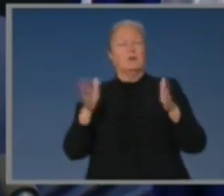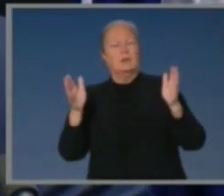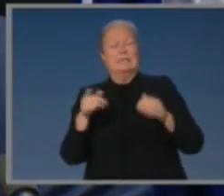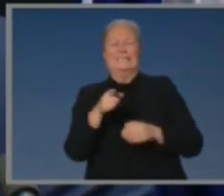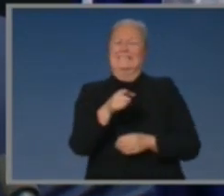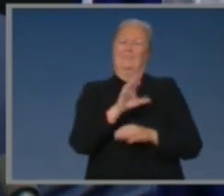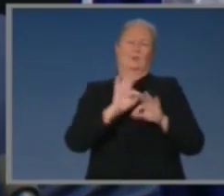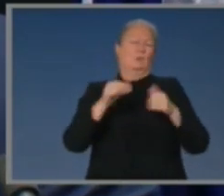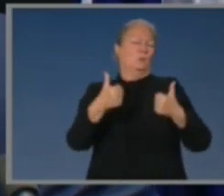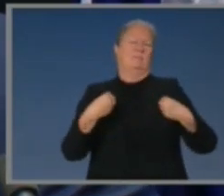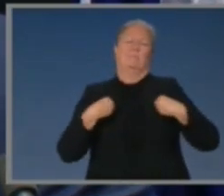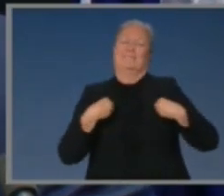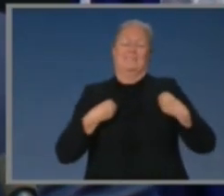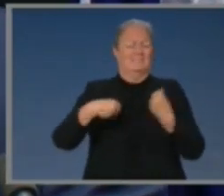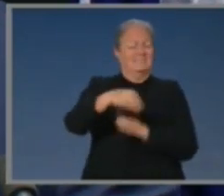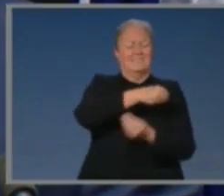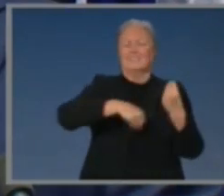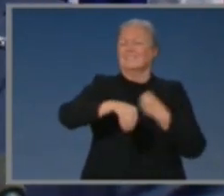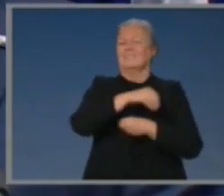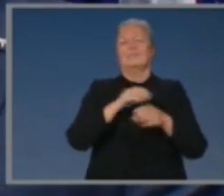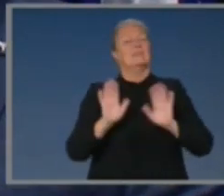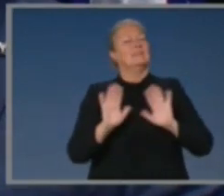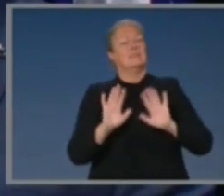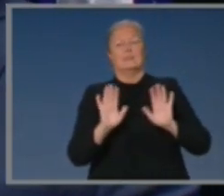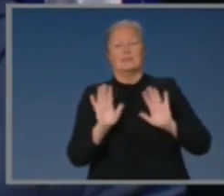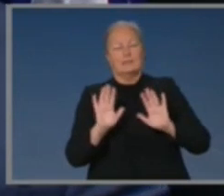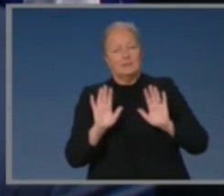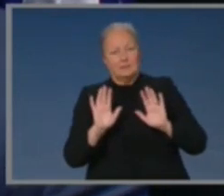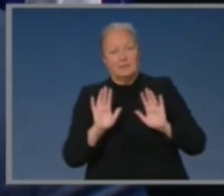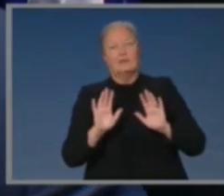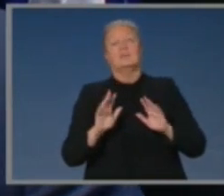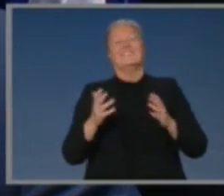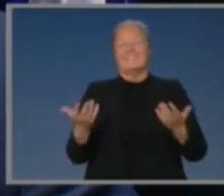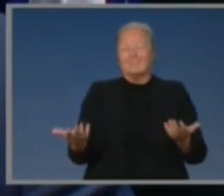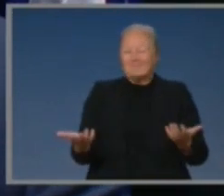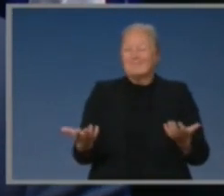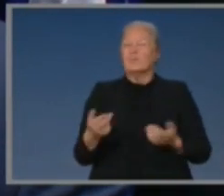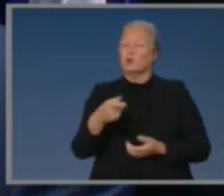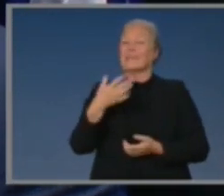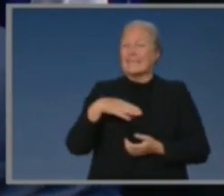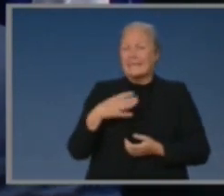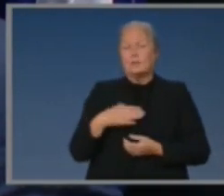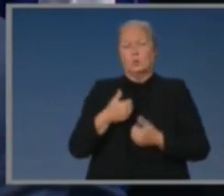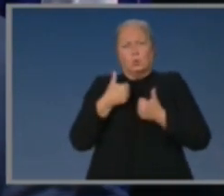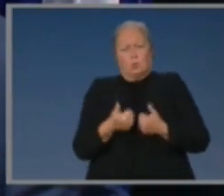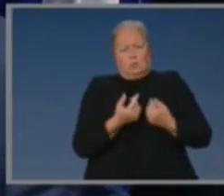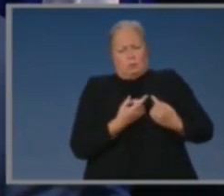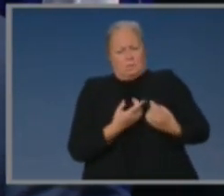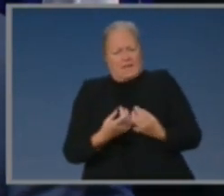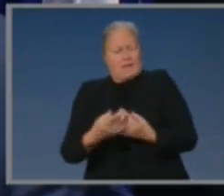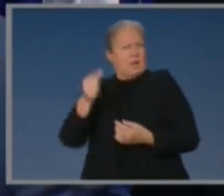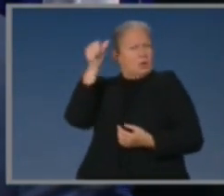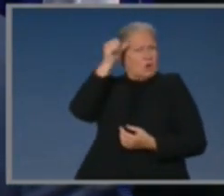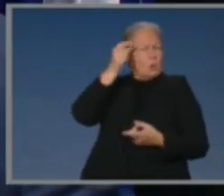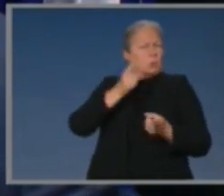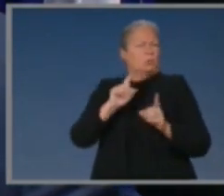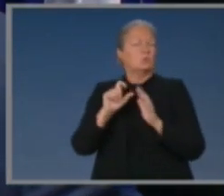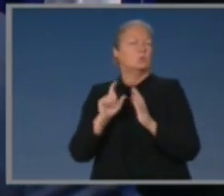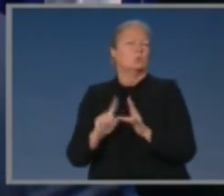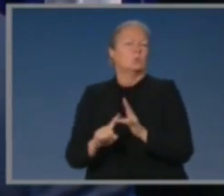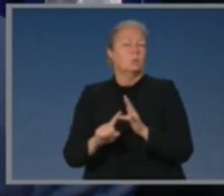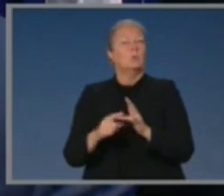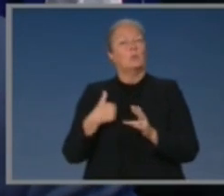forward all the time. And so to have that, you need to have these things in place. And what we're talking about today is further encouraging